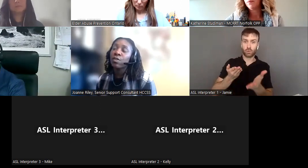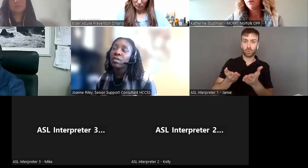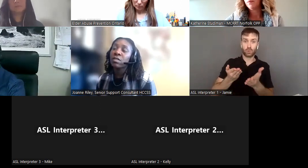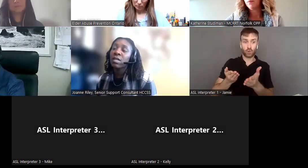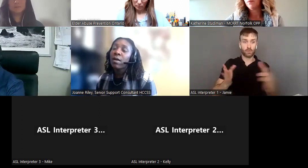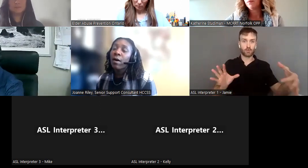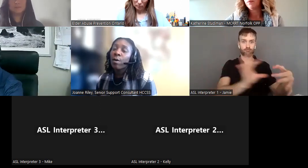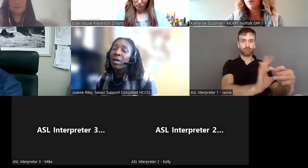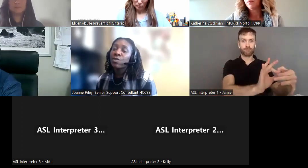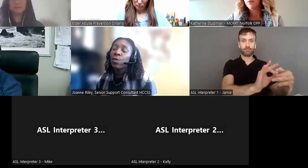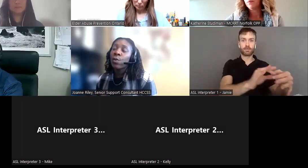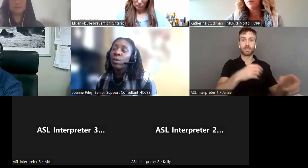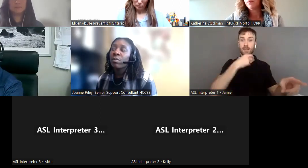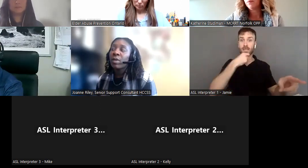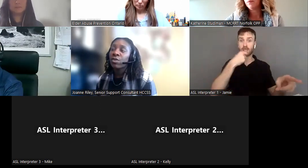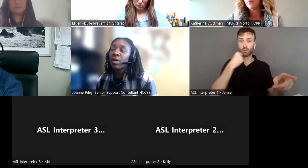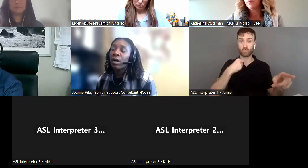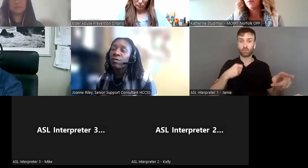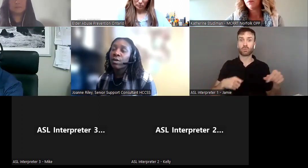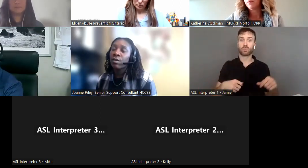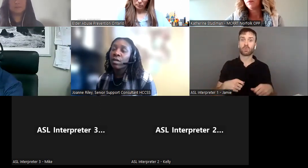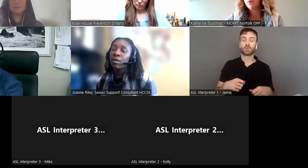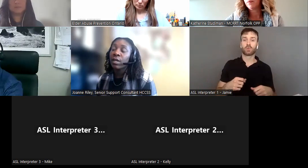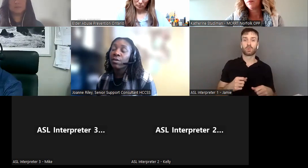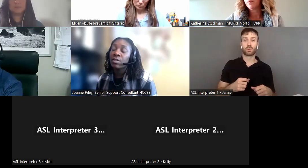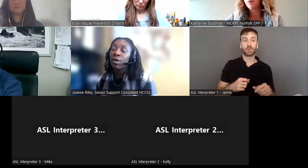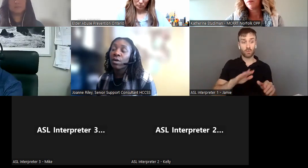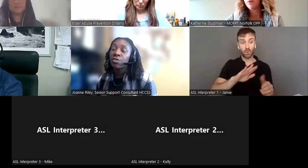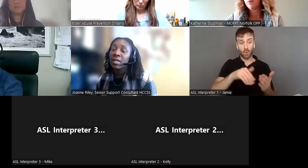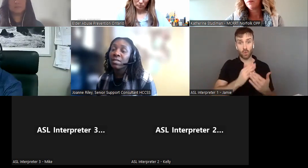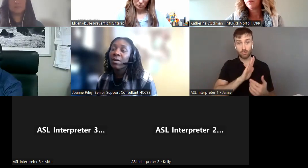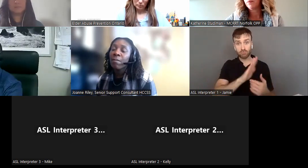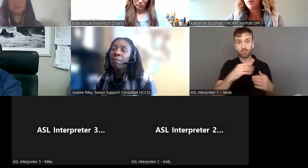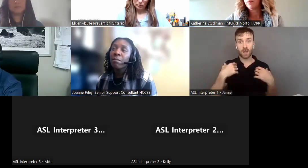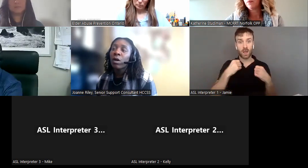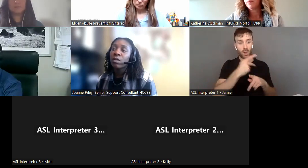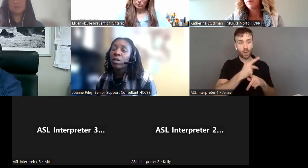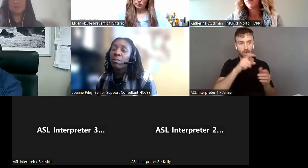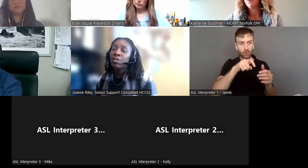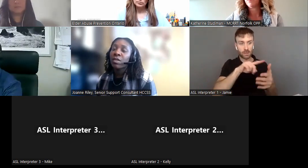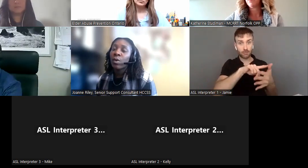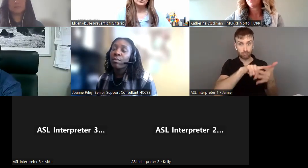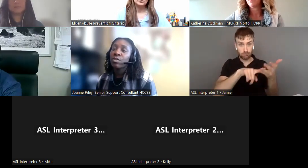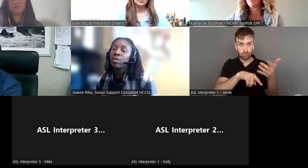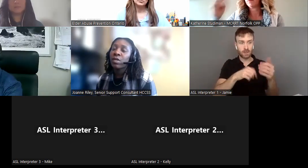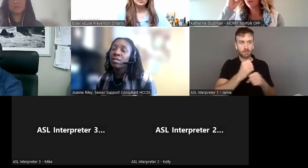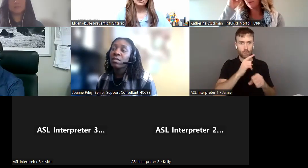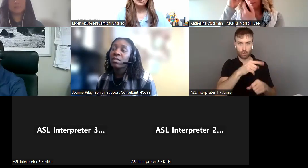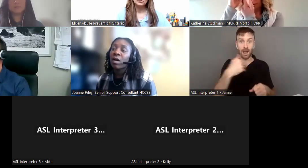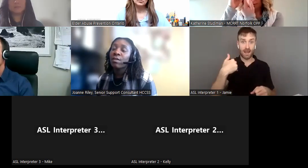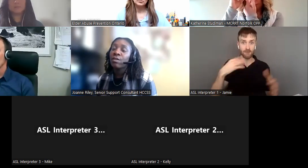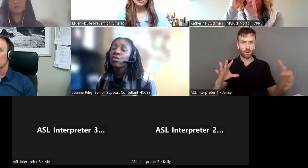appropriate services. And so we want to make sure that all of their health care needs are addressed, but we also want to make sure that we're able to